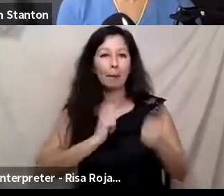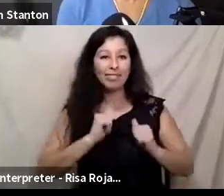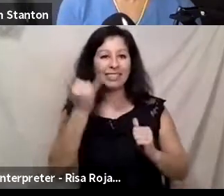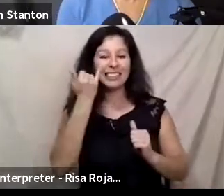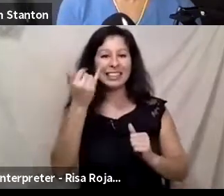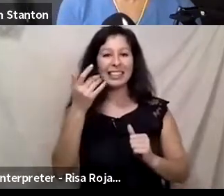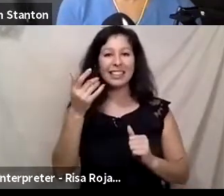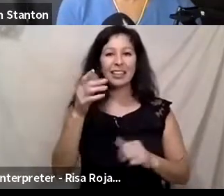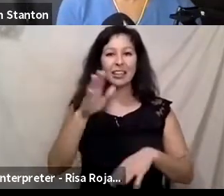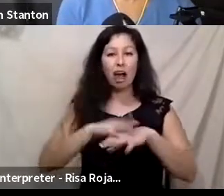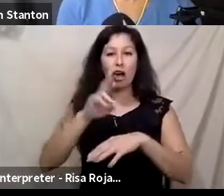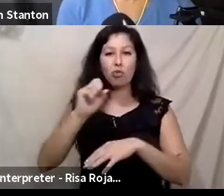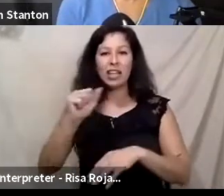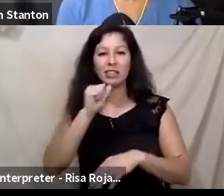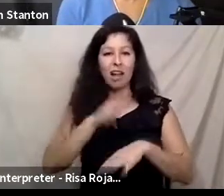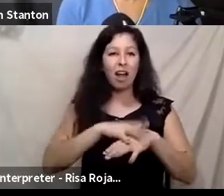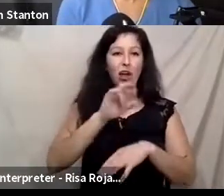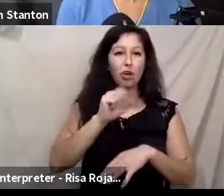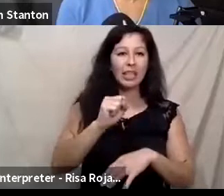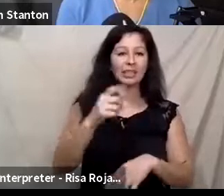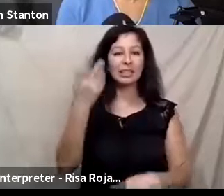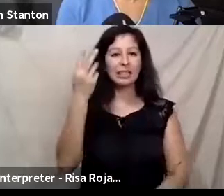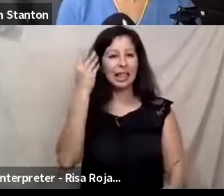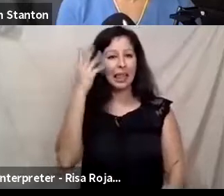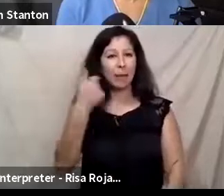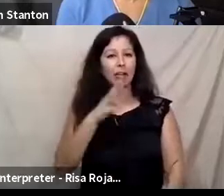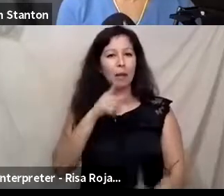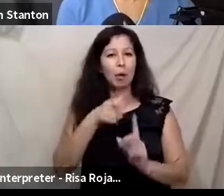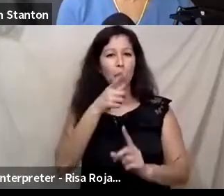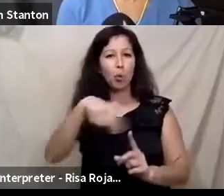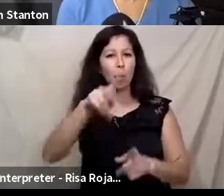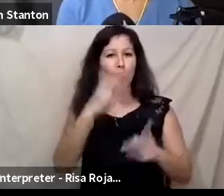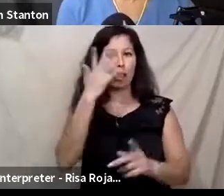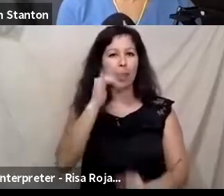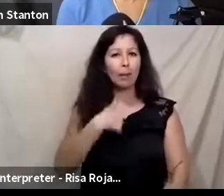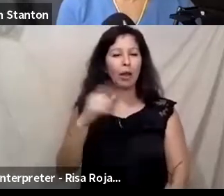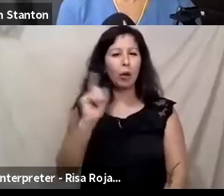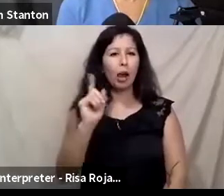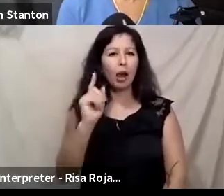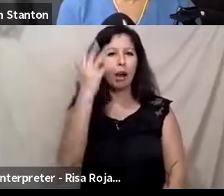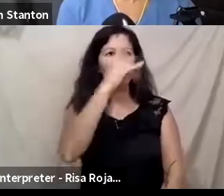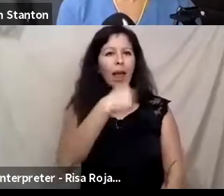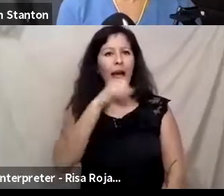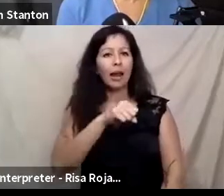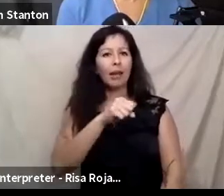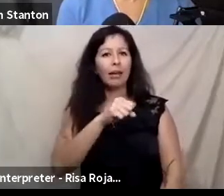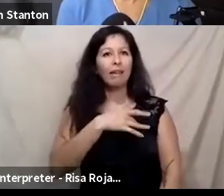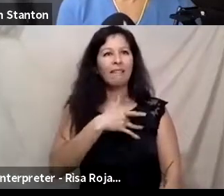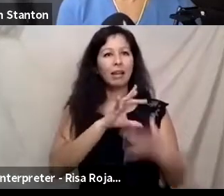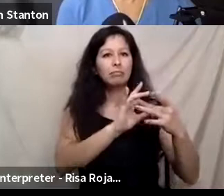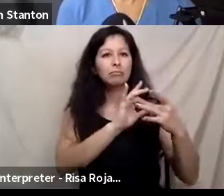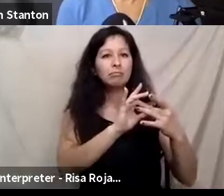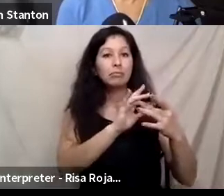on the res, you're not on the res, and thinking like, looking like we were talking about, like who are the people that look like me, who are the people that I can maybe feel